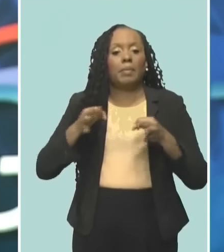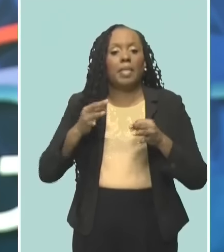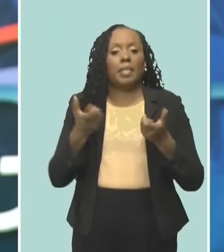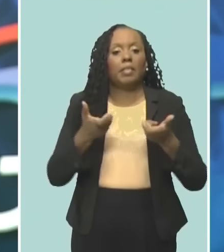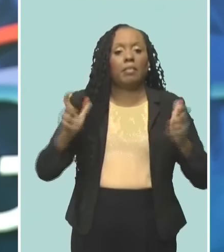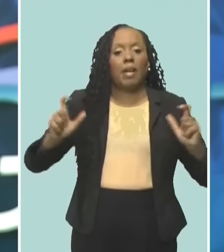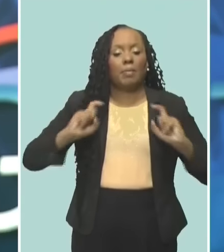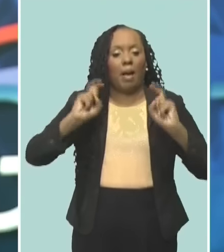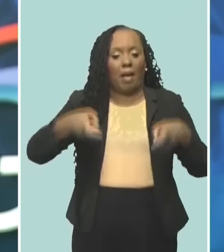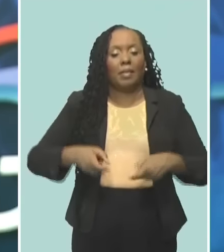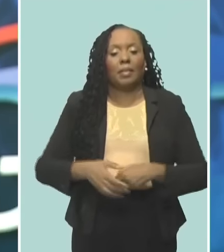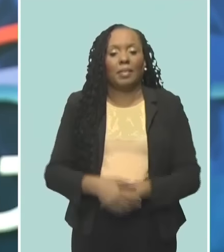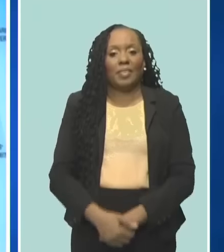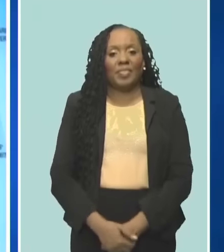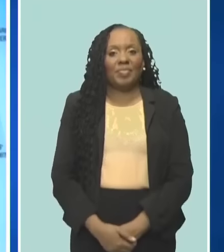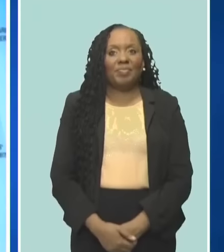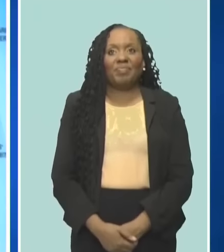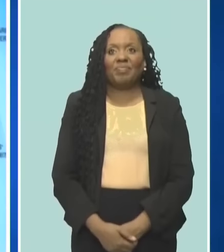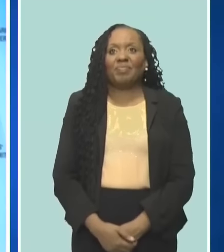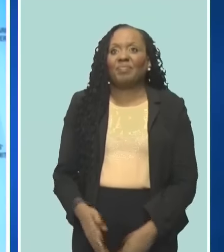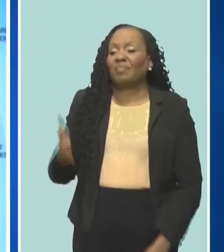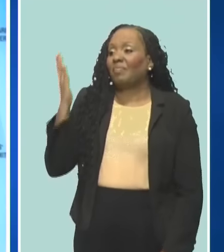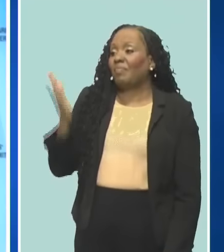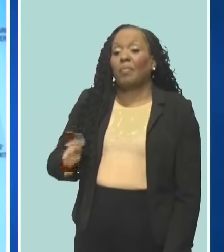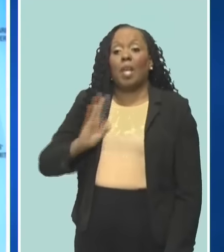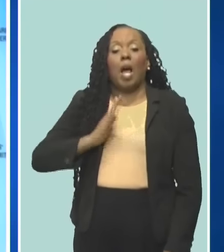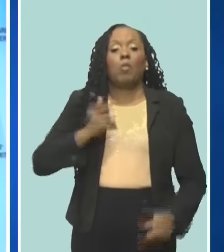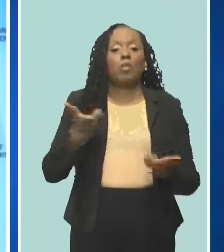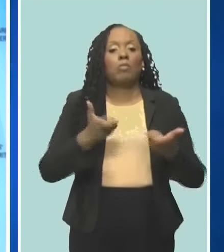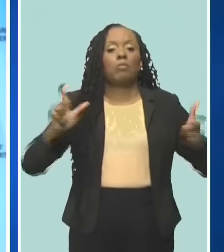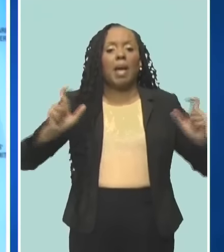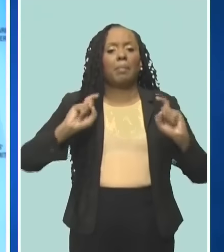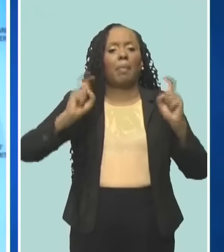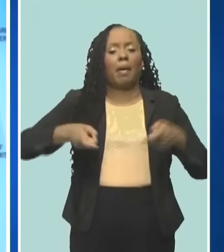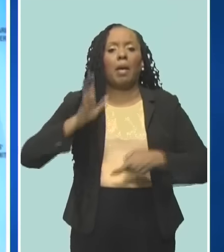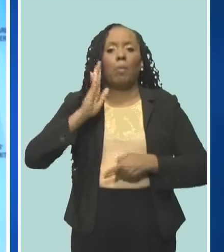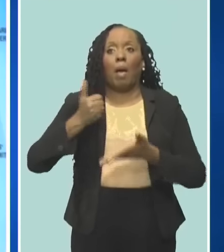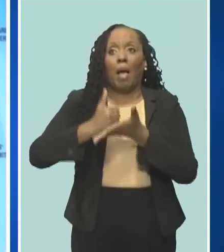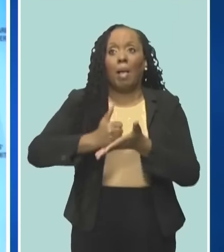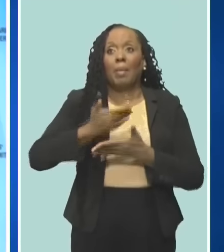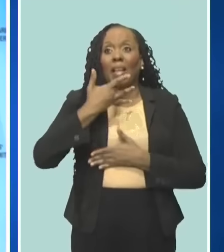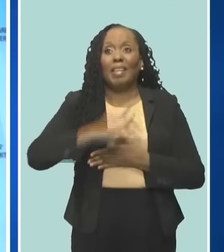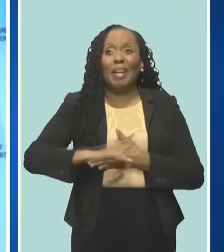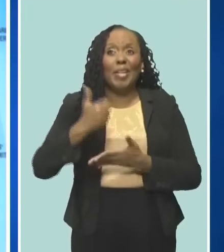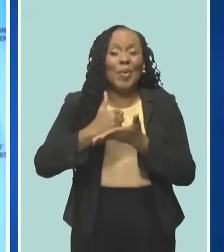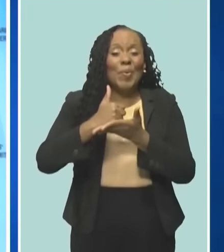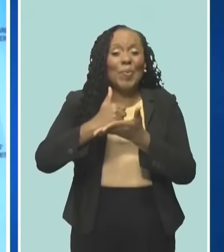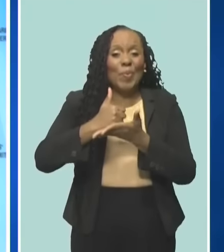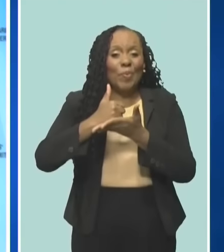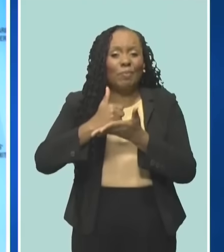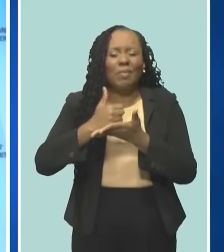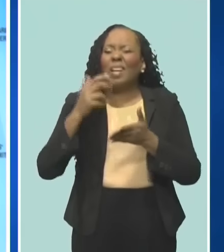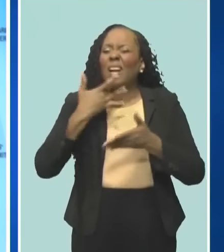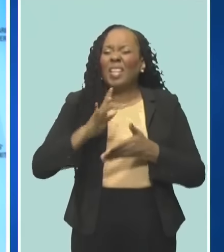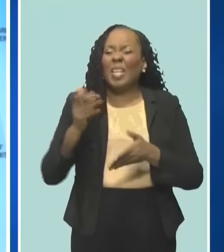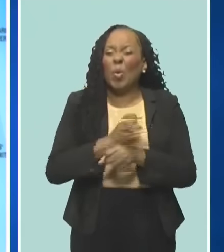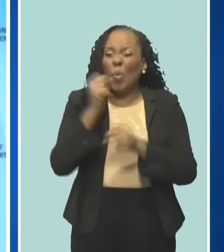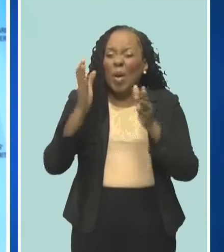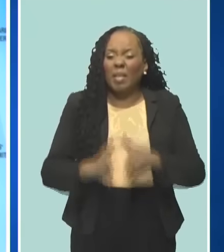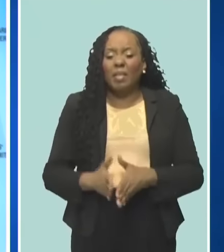of. This grand prize is designed to help a lucky winner refresh their home